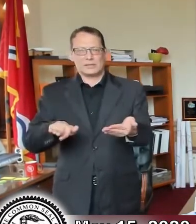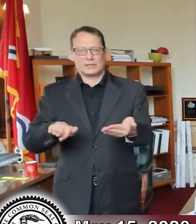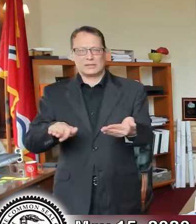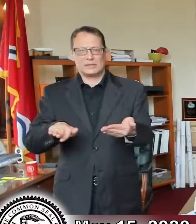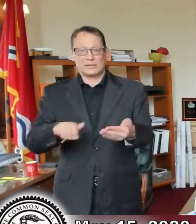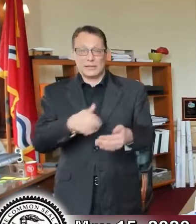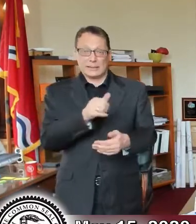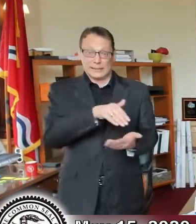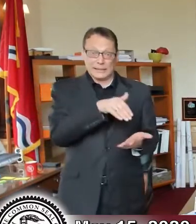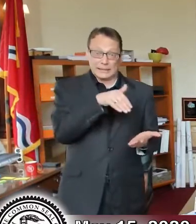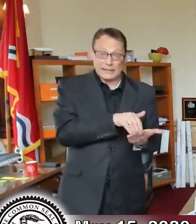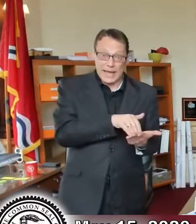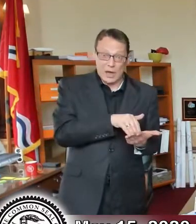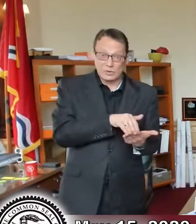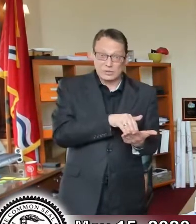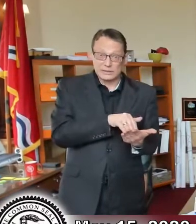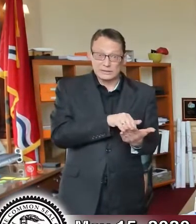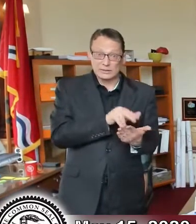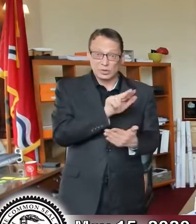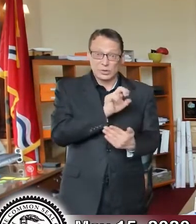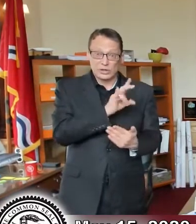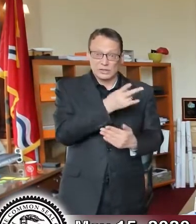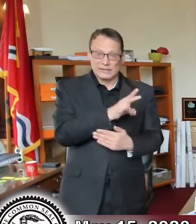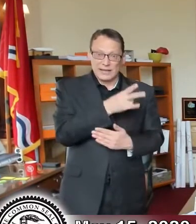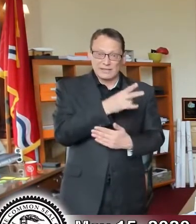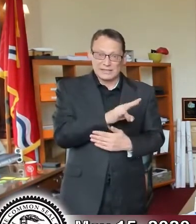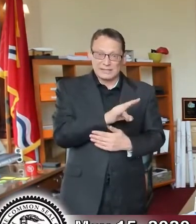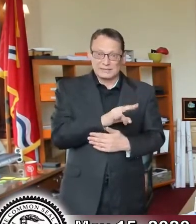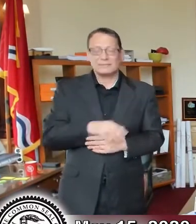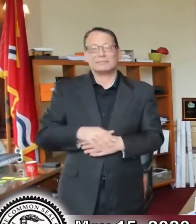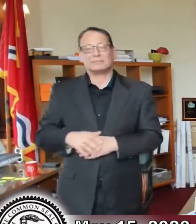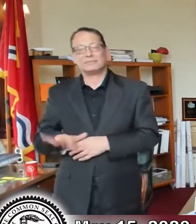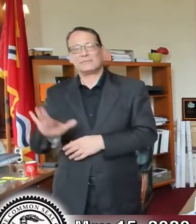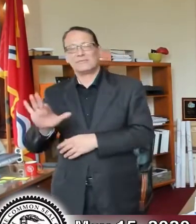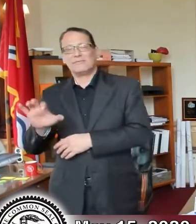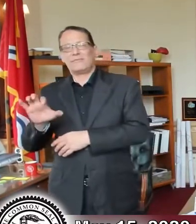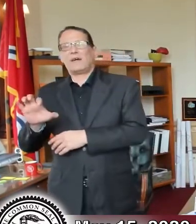the 10,317. That's about a 5%?